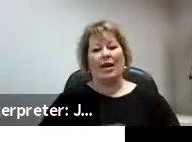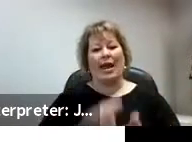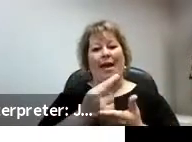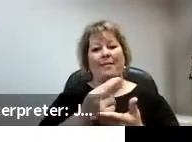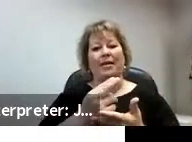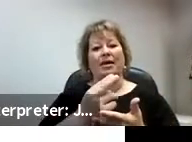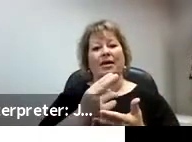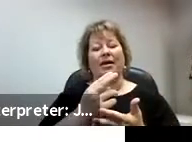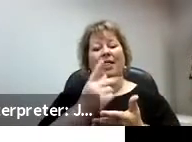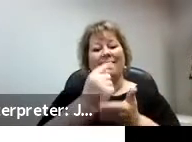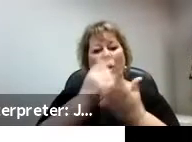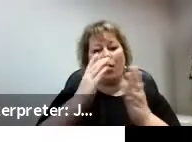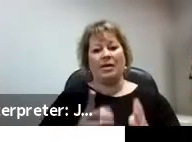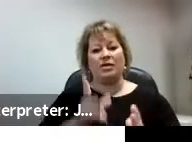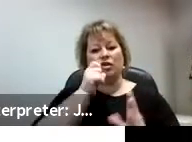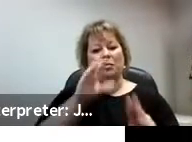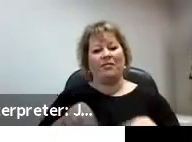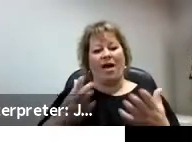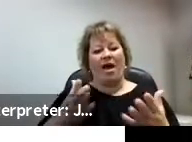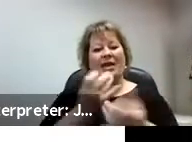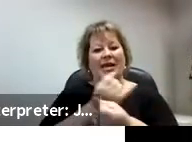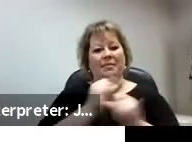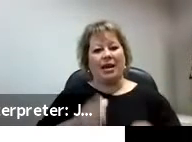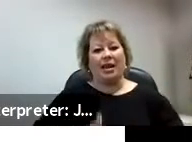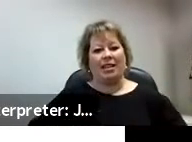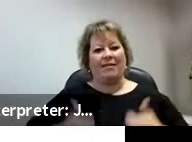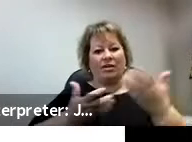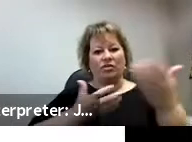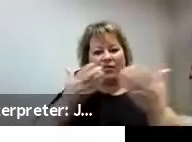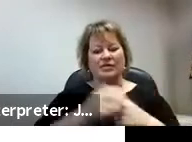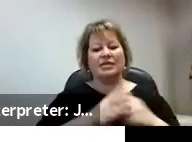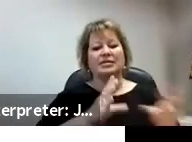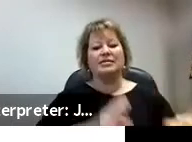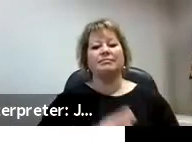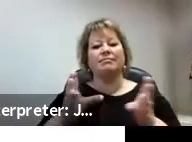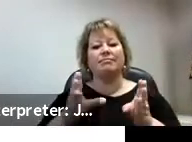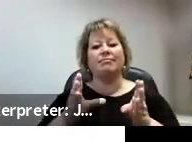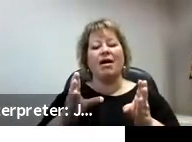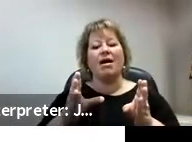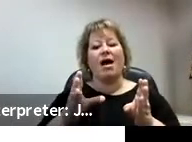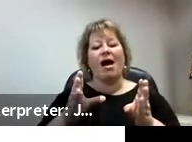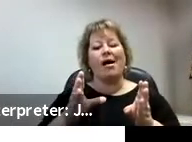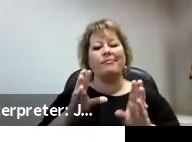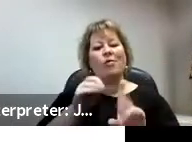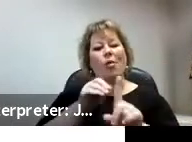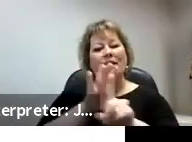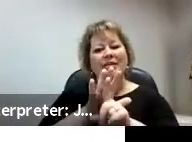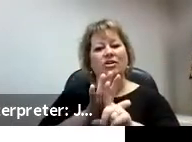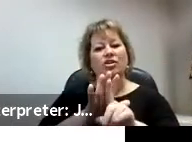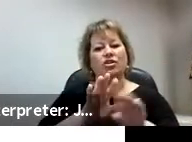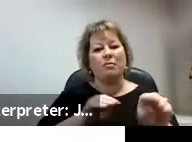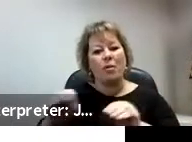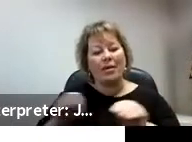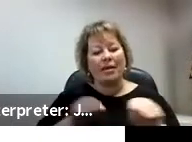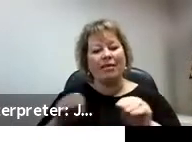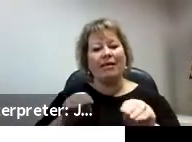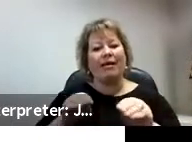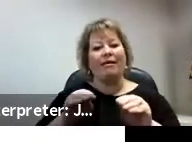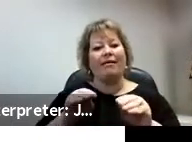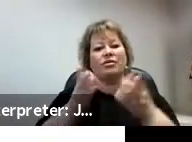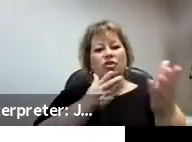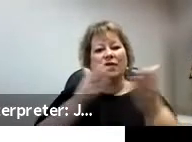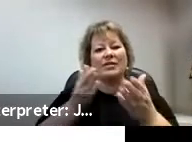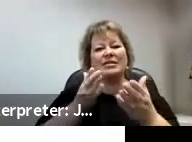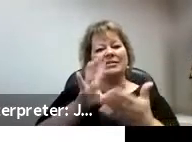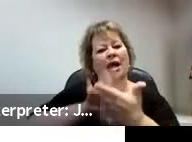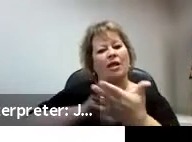independent living services, orientation and mobility services that address cane skills, all travel skills, including bus